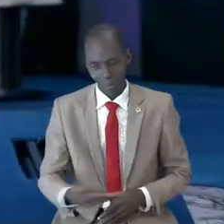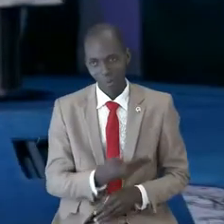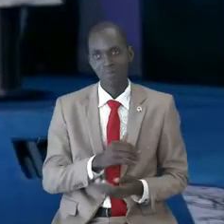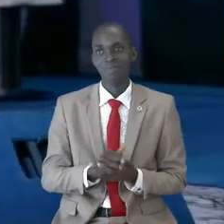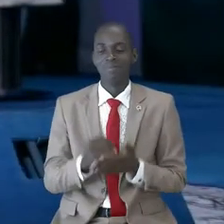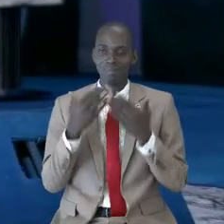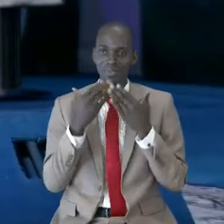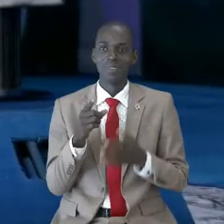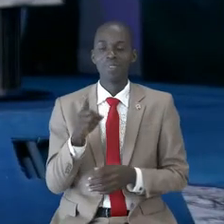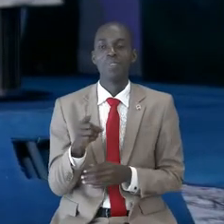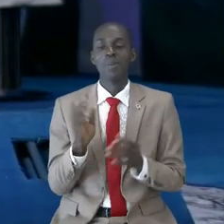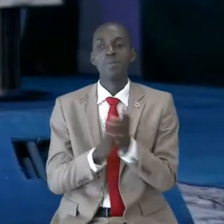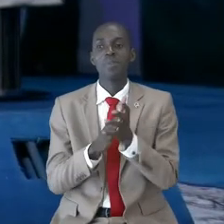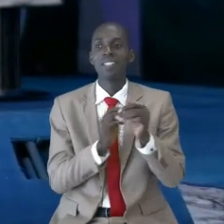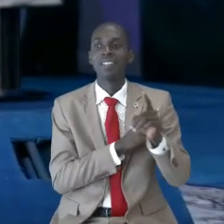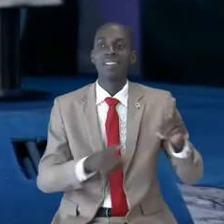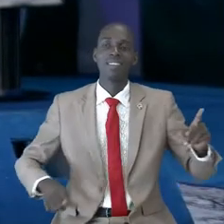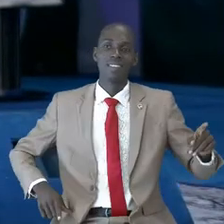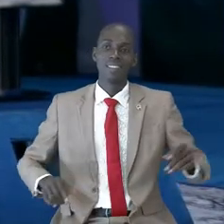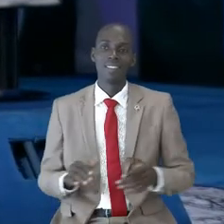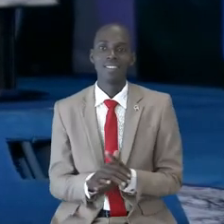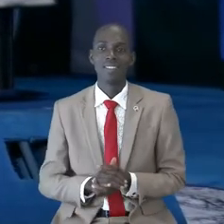Pastor. Praise the Lord.